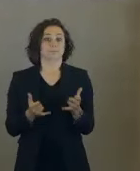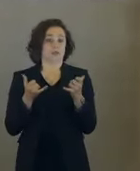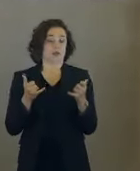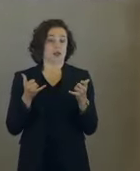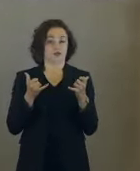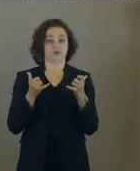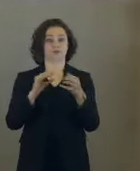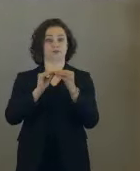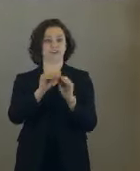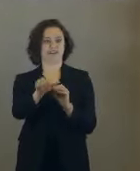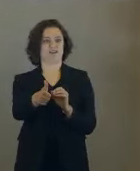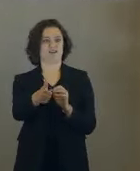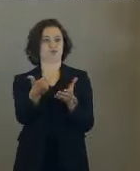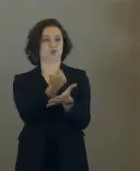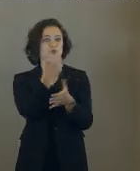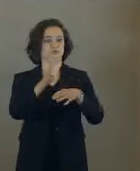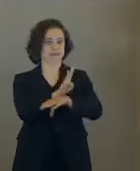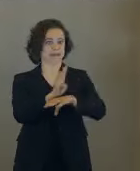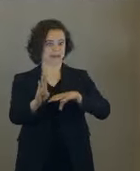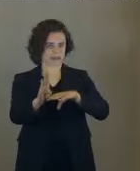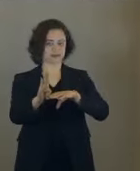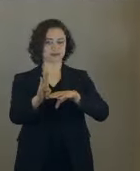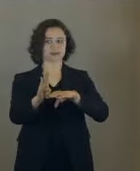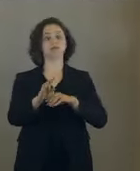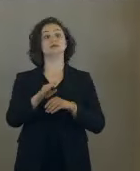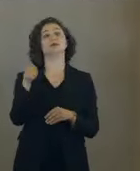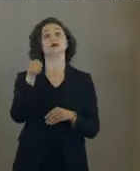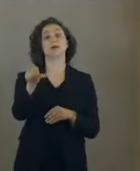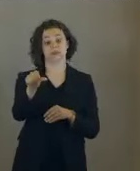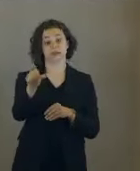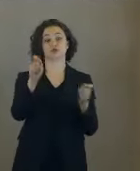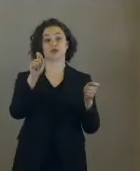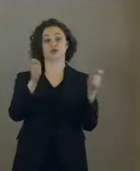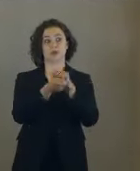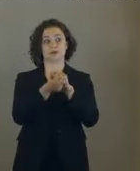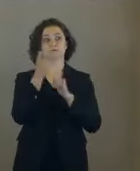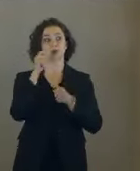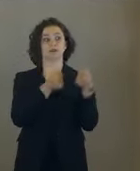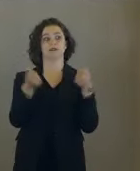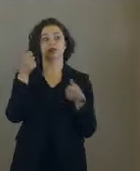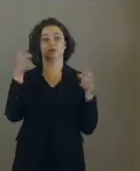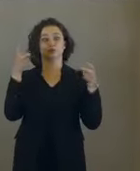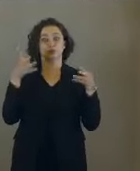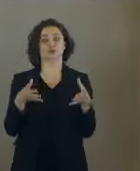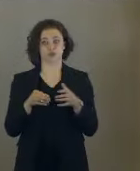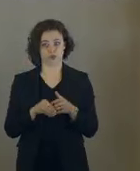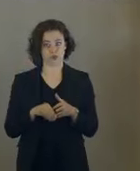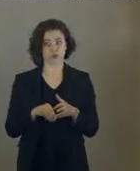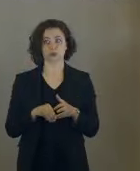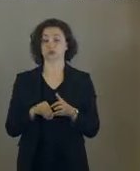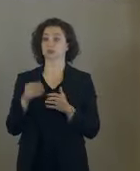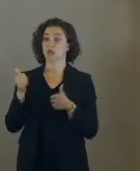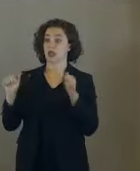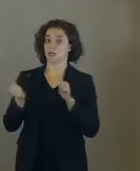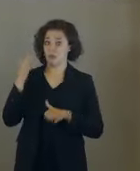into item 10, new business, and we have before us the matter of the compensation adjustment for the executive director. Friends, are there